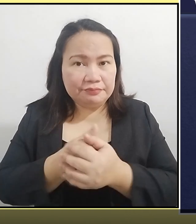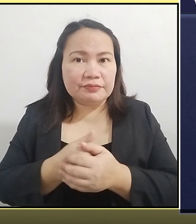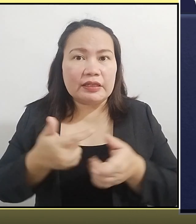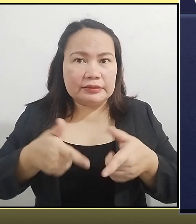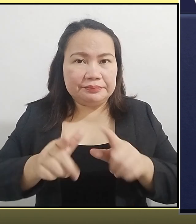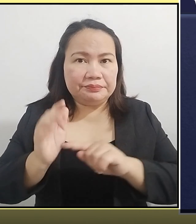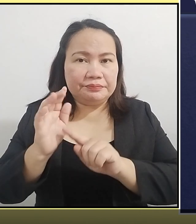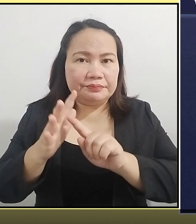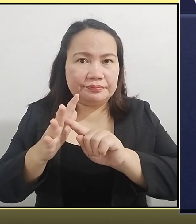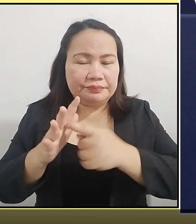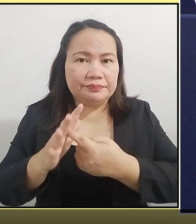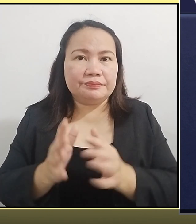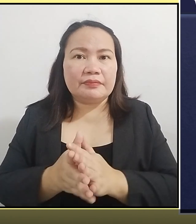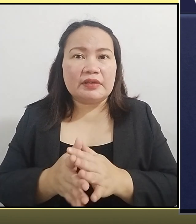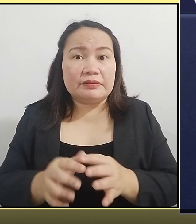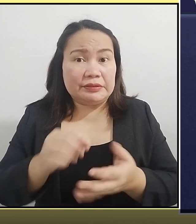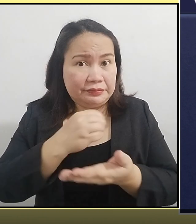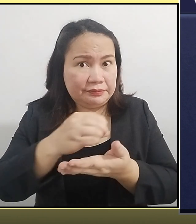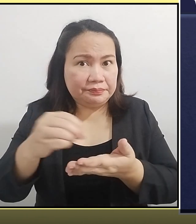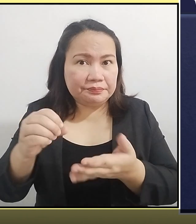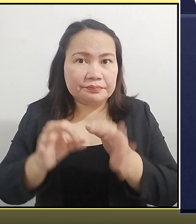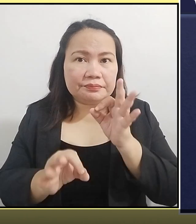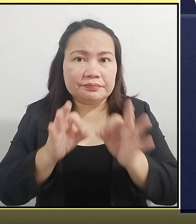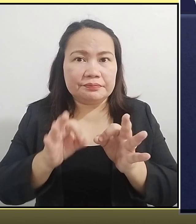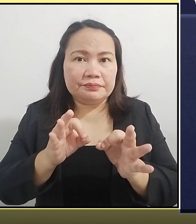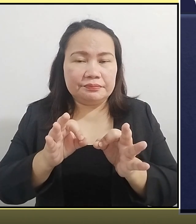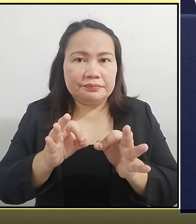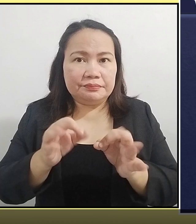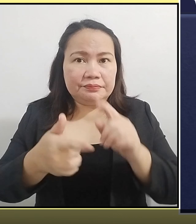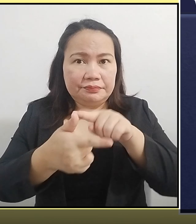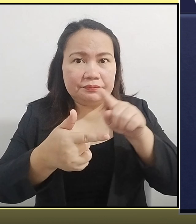a statement in an if-then form, so para